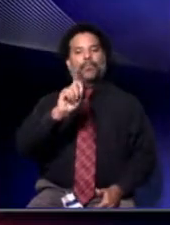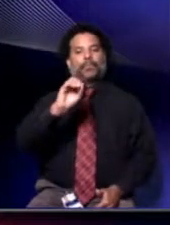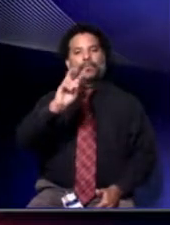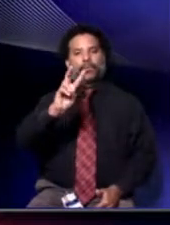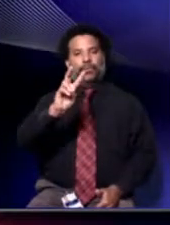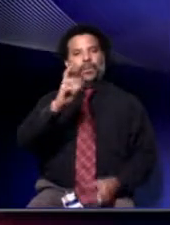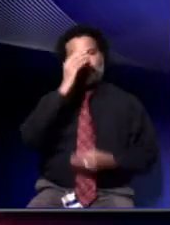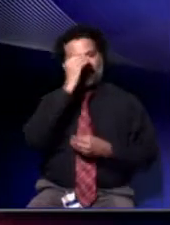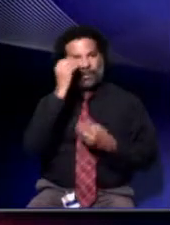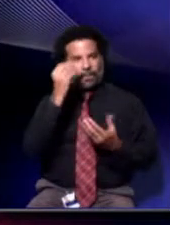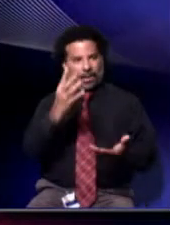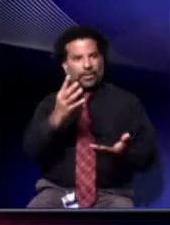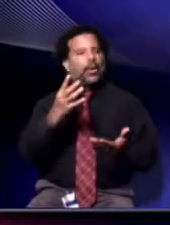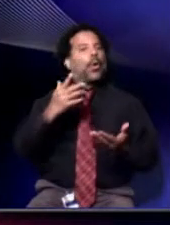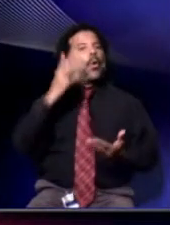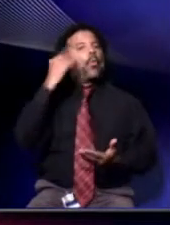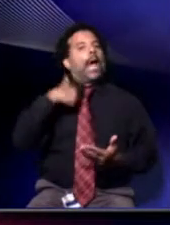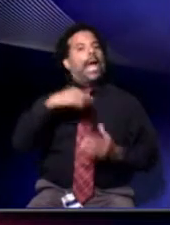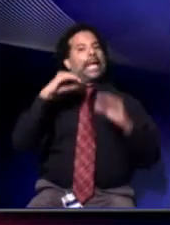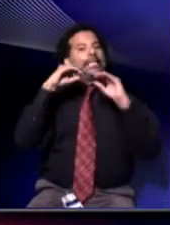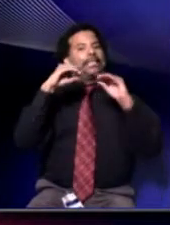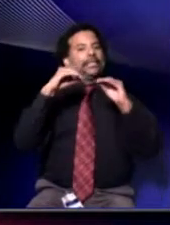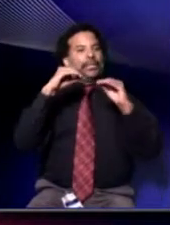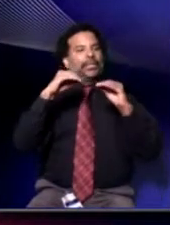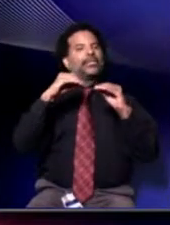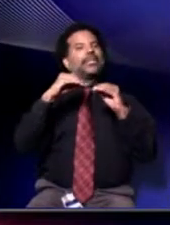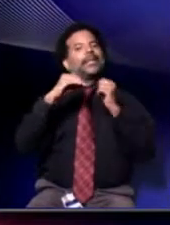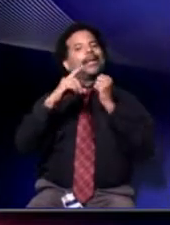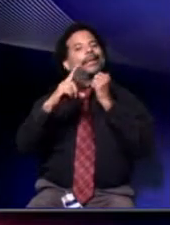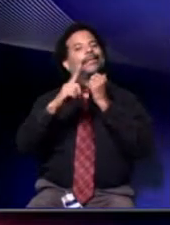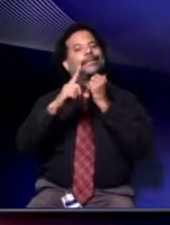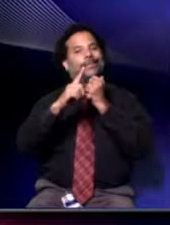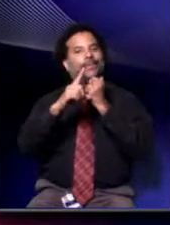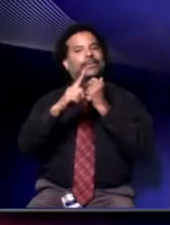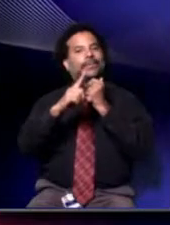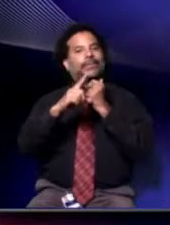item, Why I Teach, presentation by Assistant Superintendent Rex.